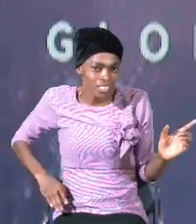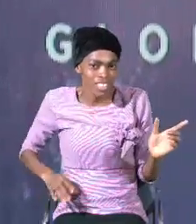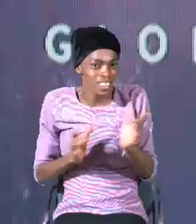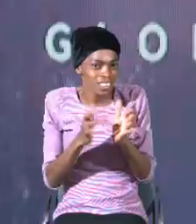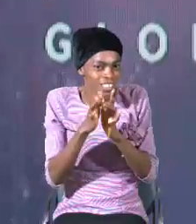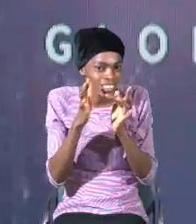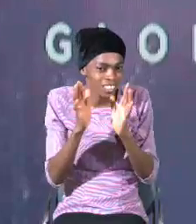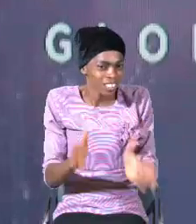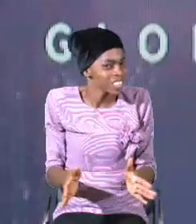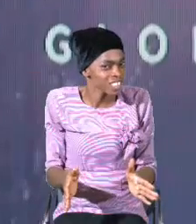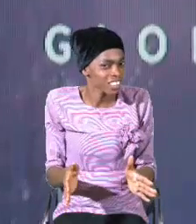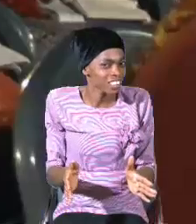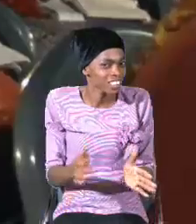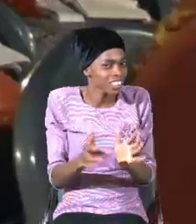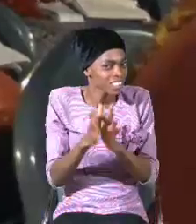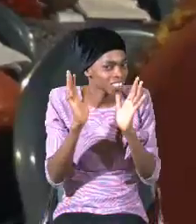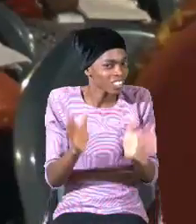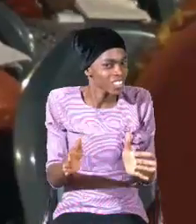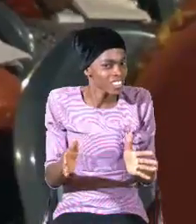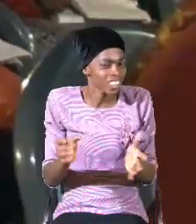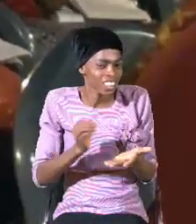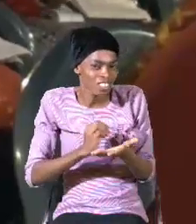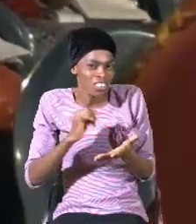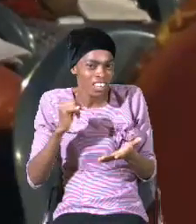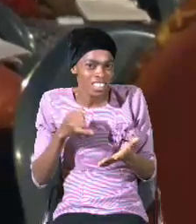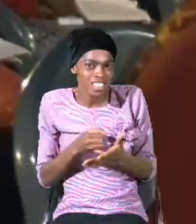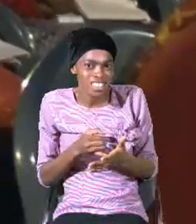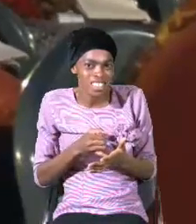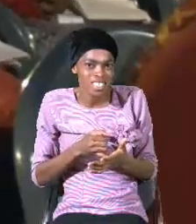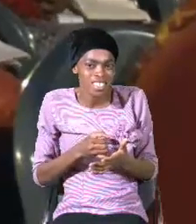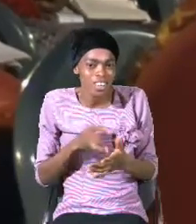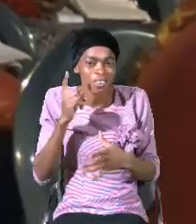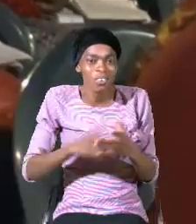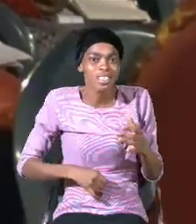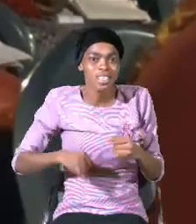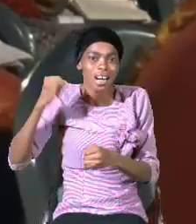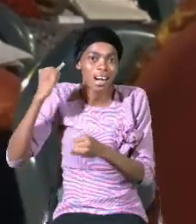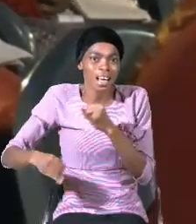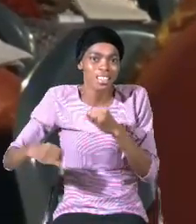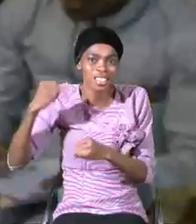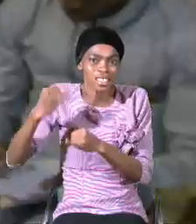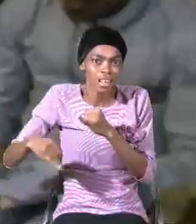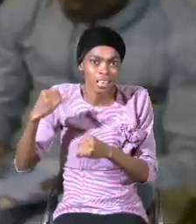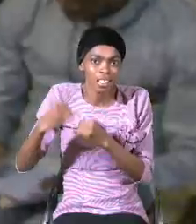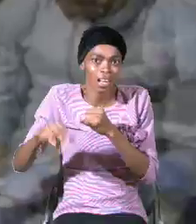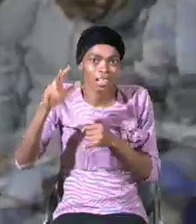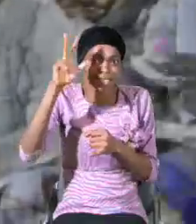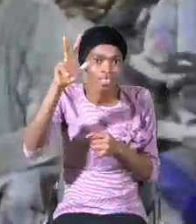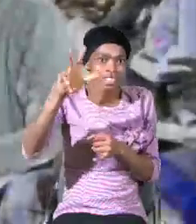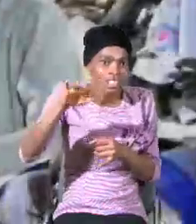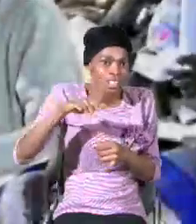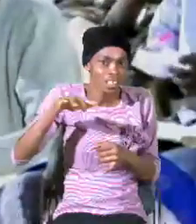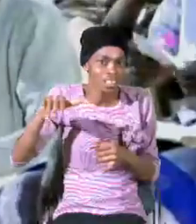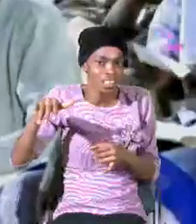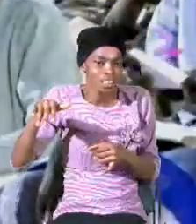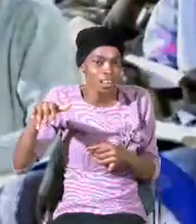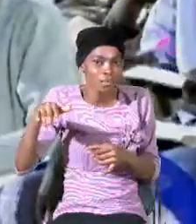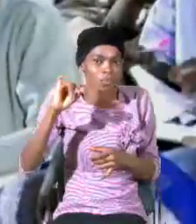Have you written that? What are the last three letters?